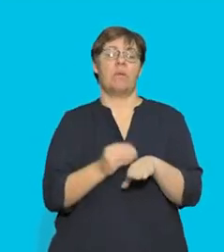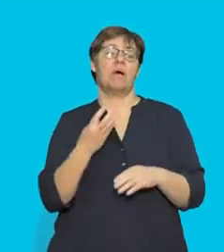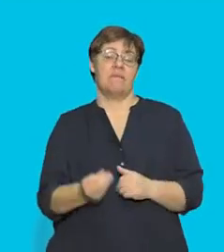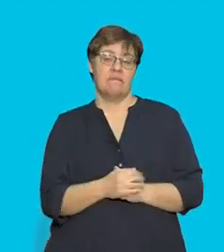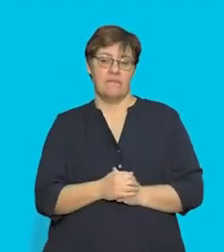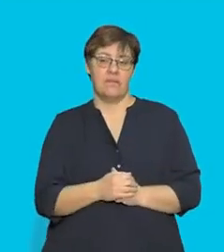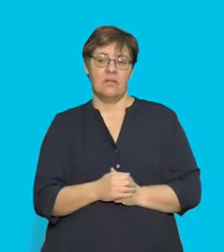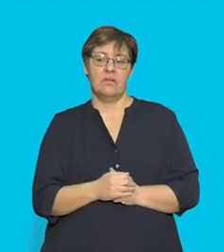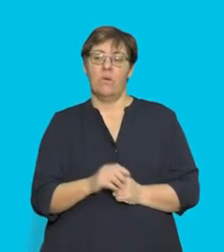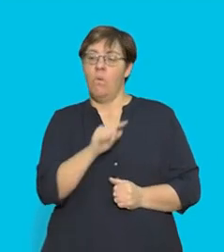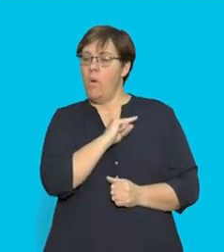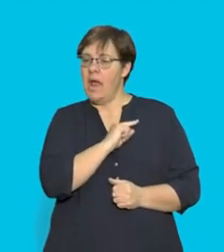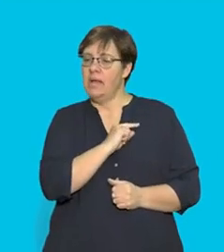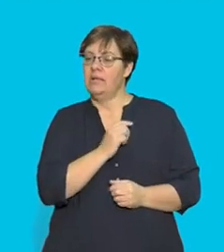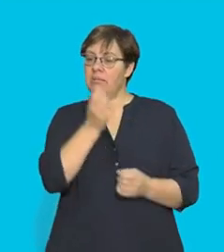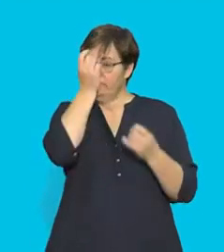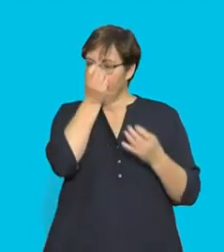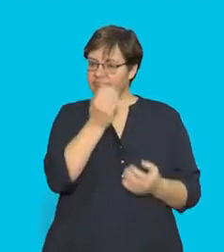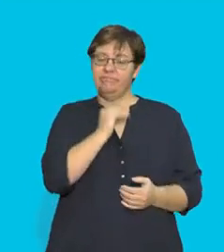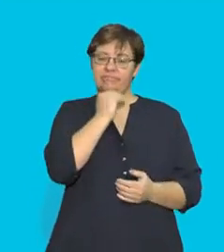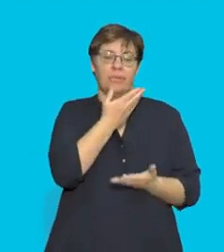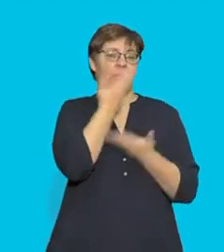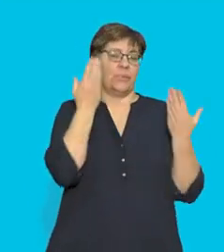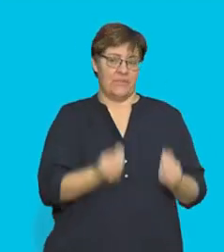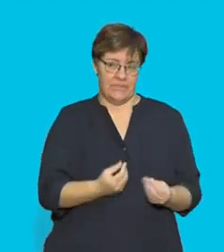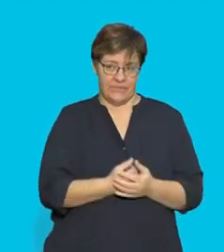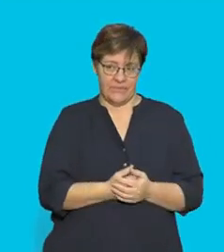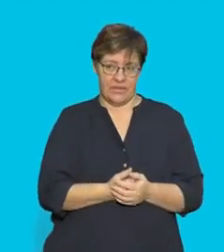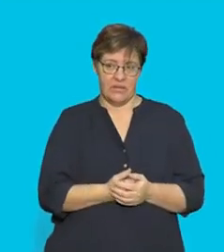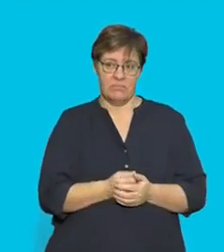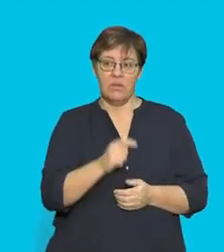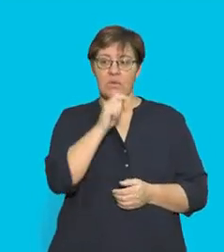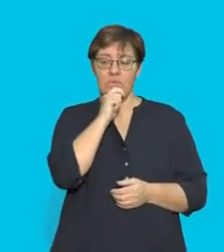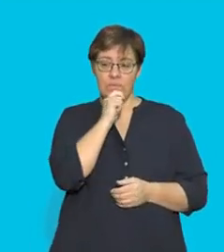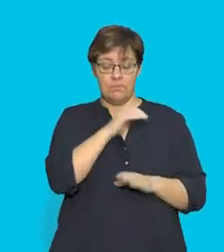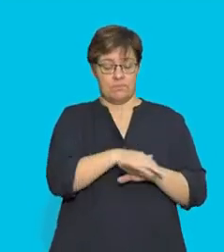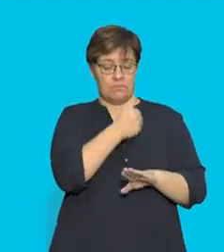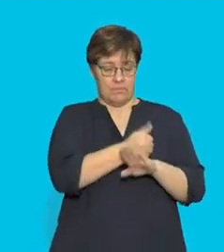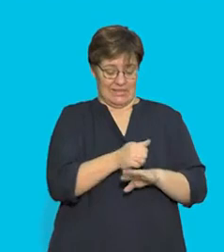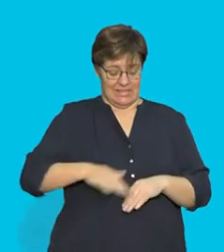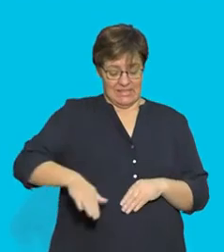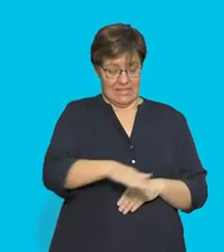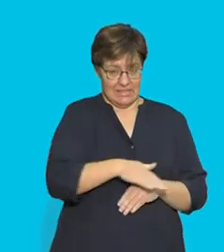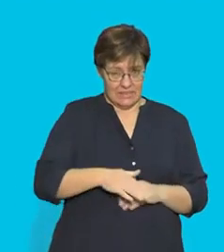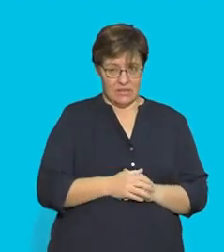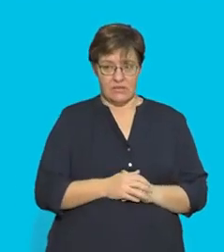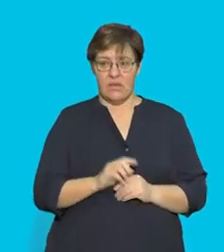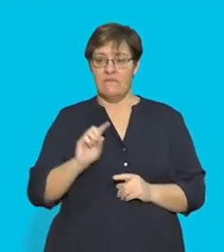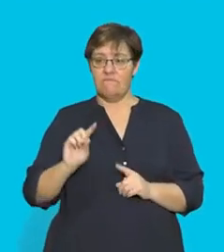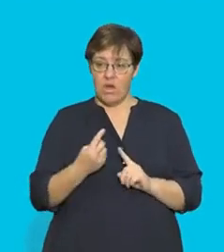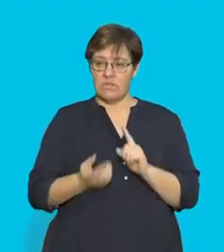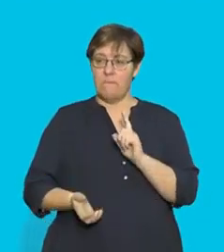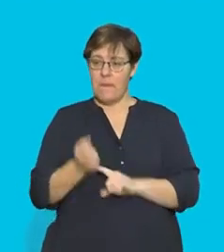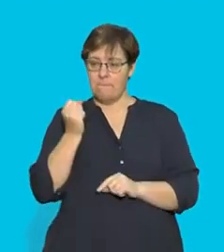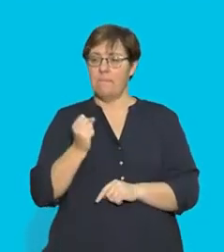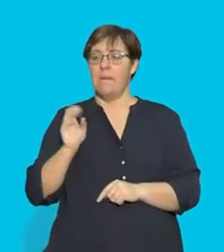because we did say we don't have enough information in this triangle here. So we're going to use the base triangle to first find